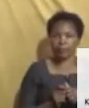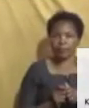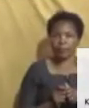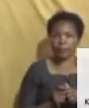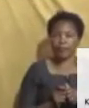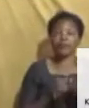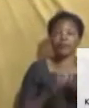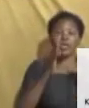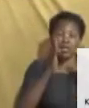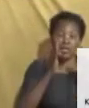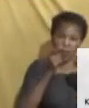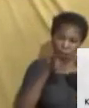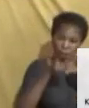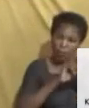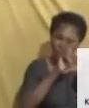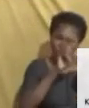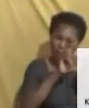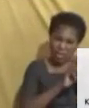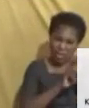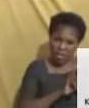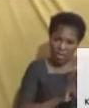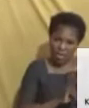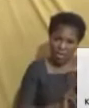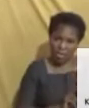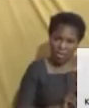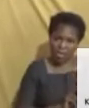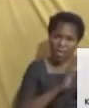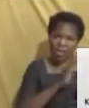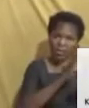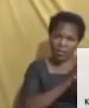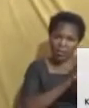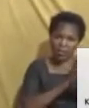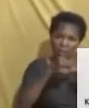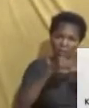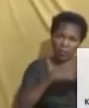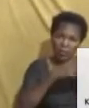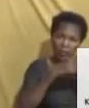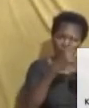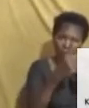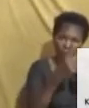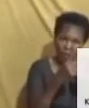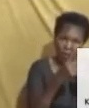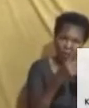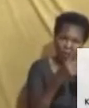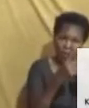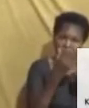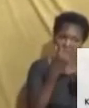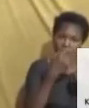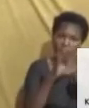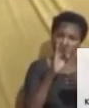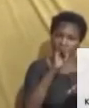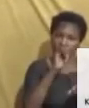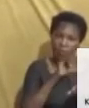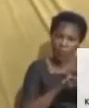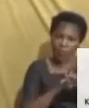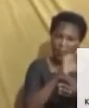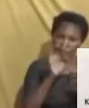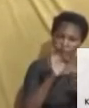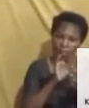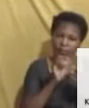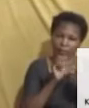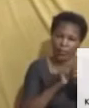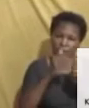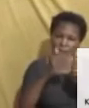If you were to look at section 71 of that particular